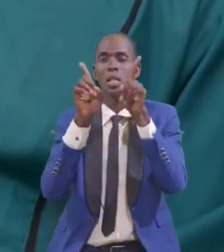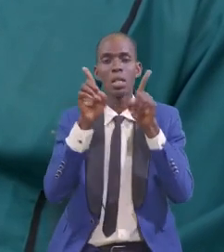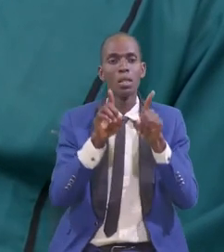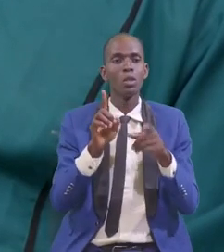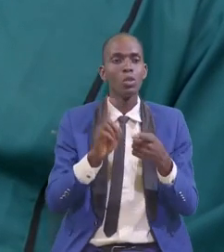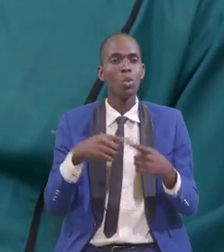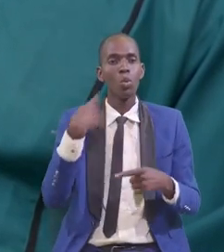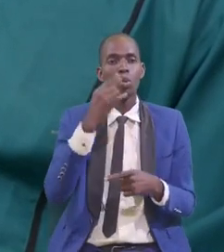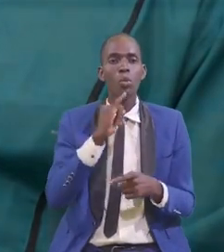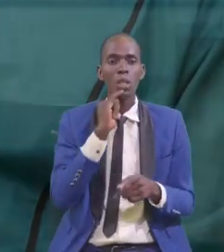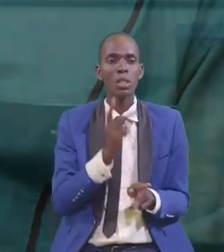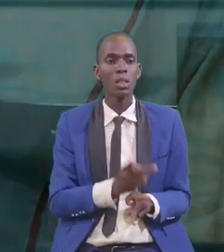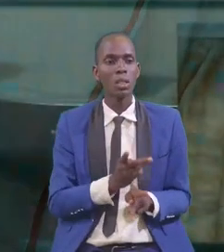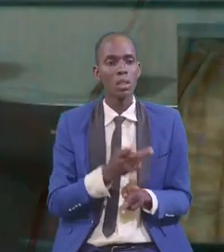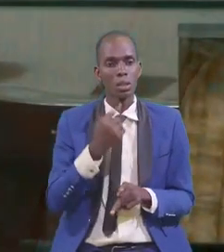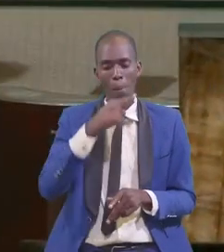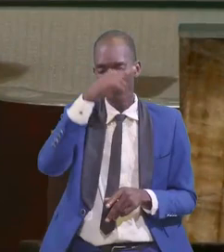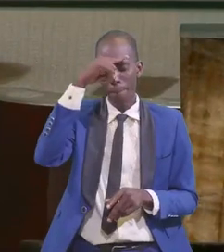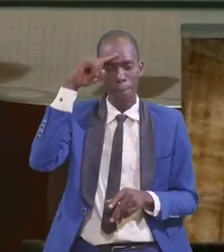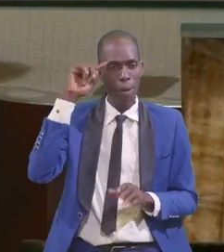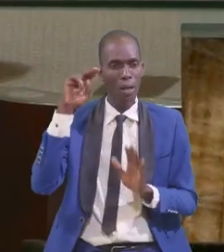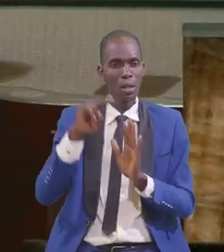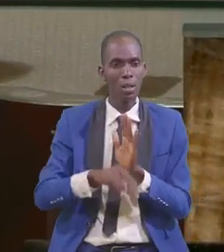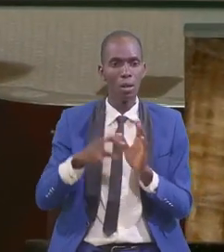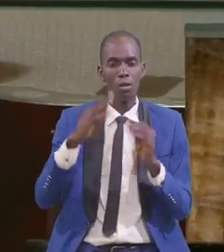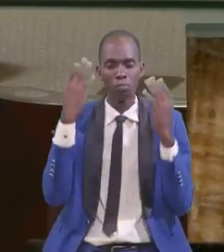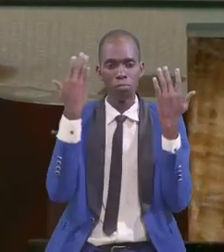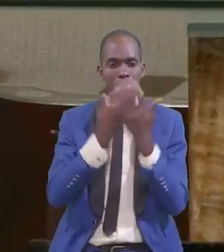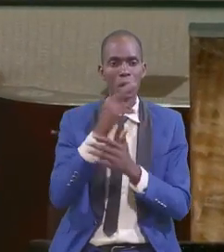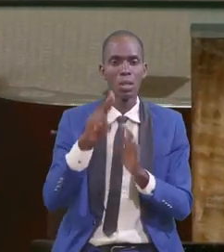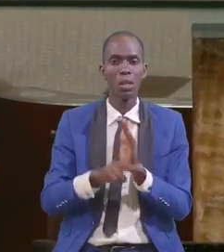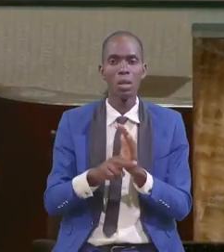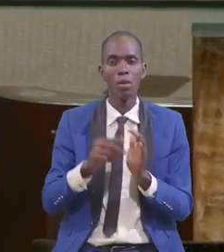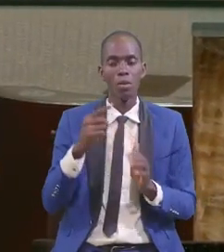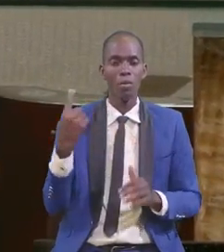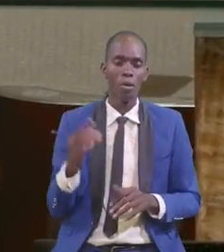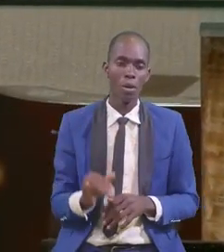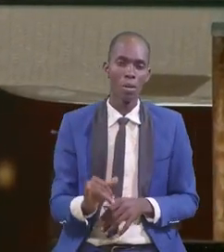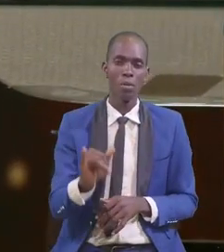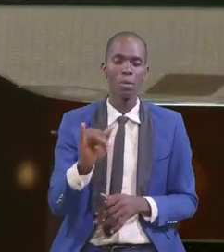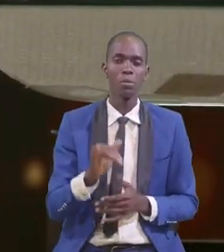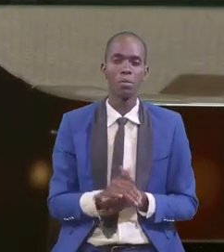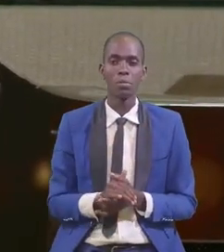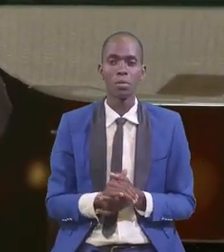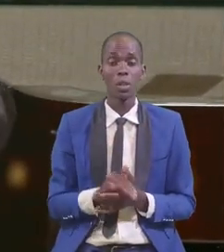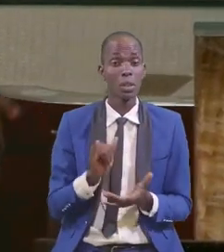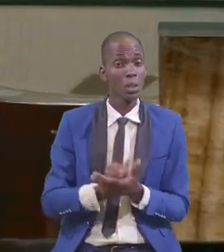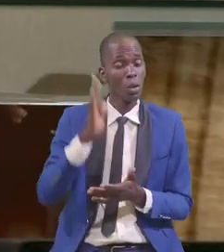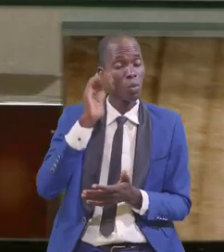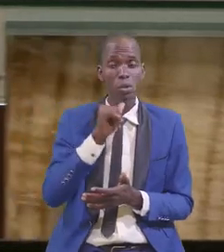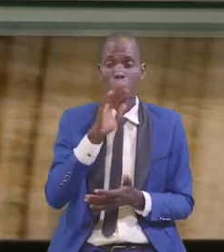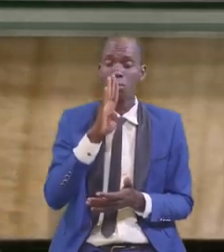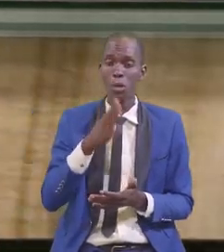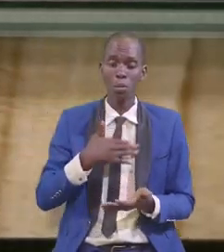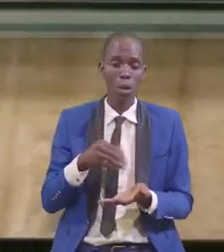is reserved the blackness of darkness forever. That will not be my